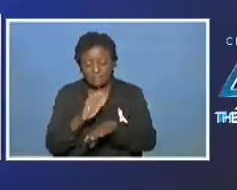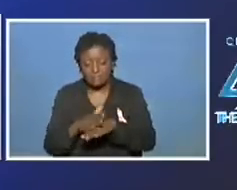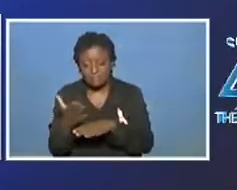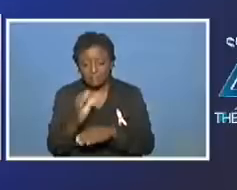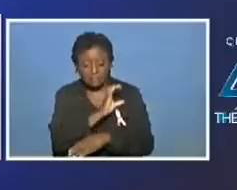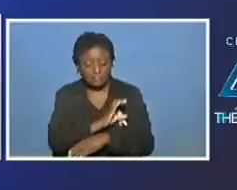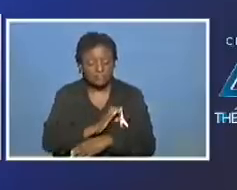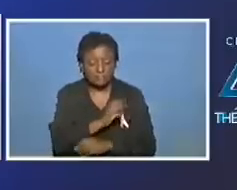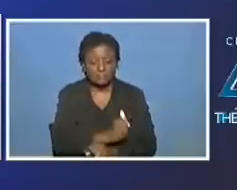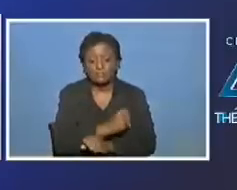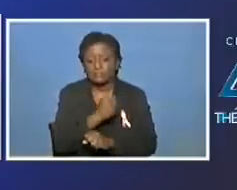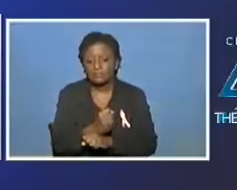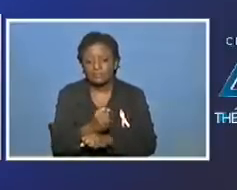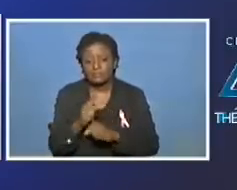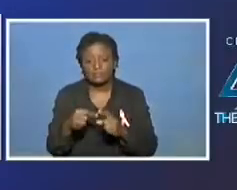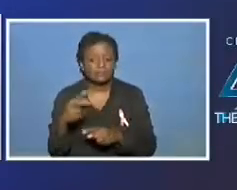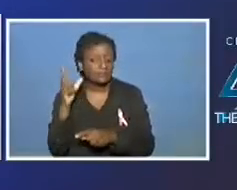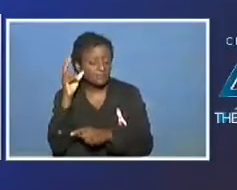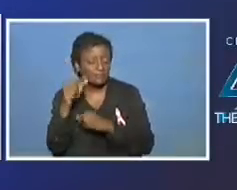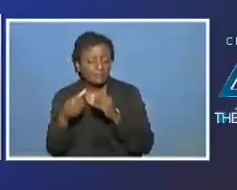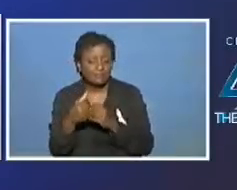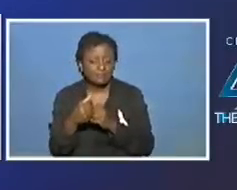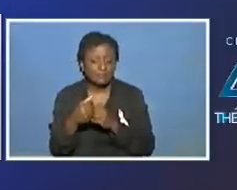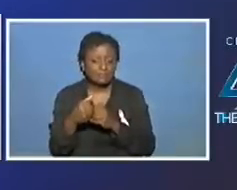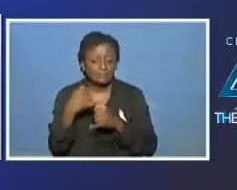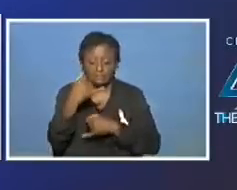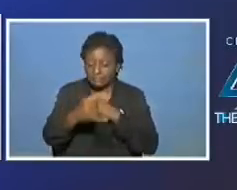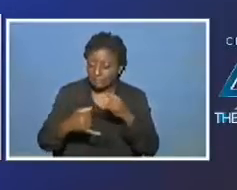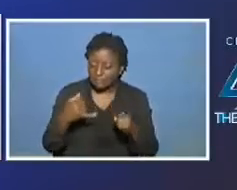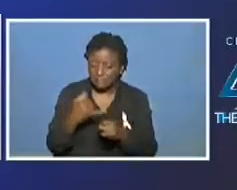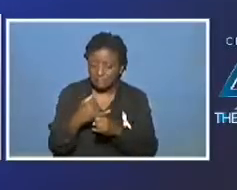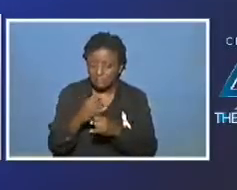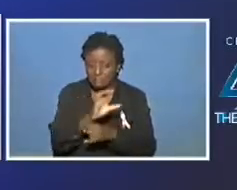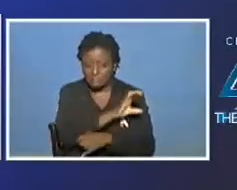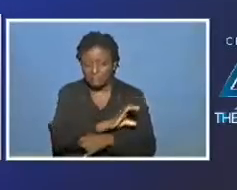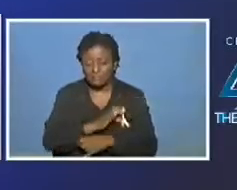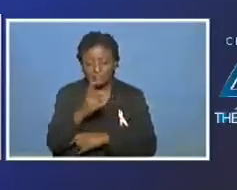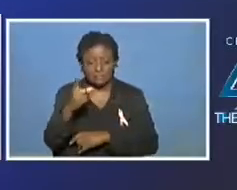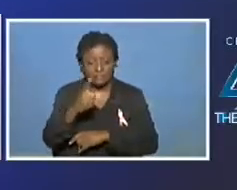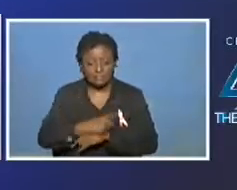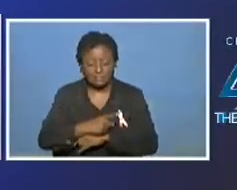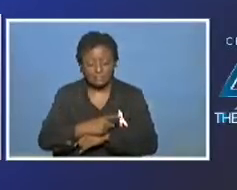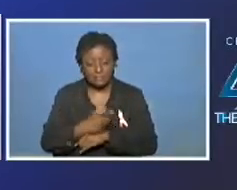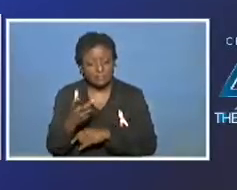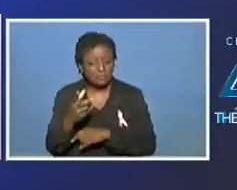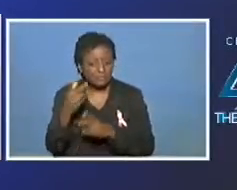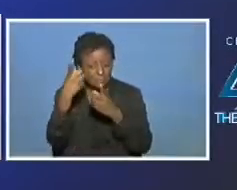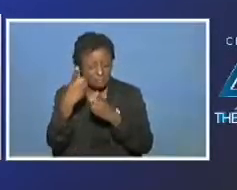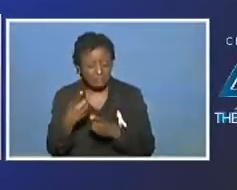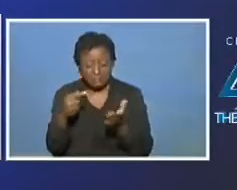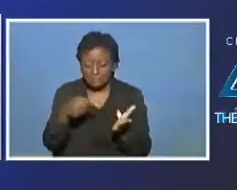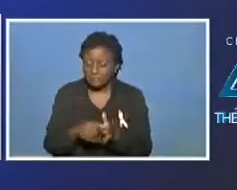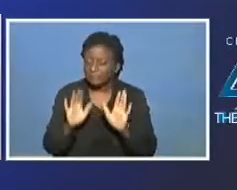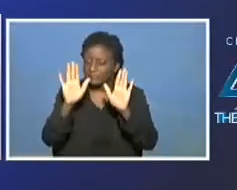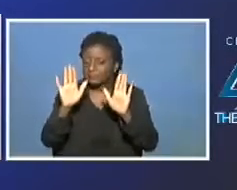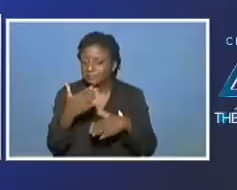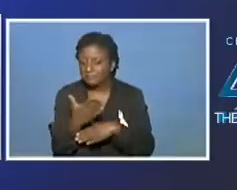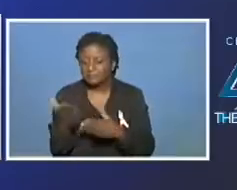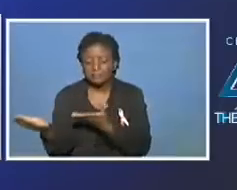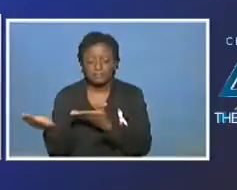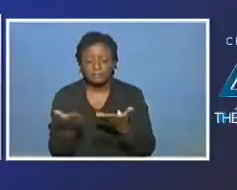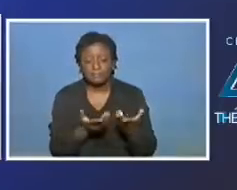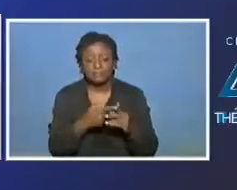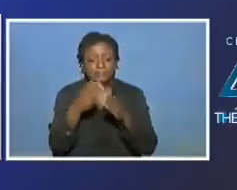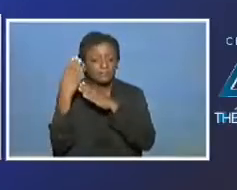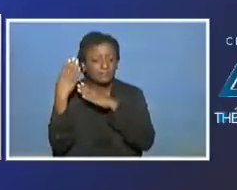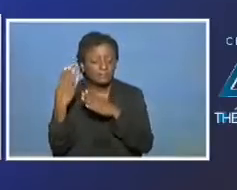heard about Character Day, this international event happening 7 years ago, we decided this is a wonderful thing to bring to the Bahamas,